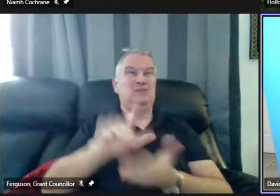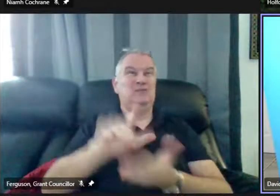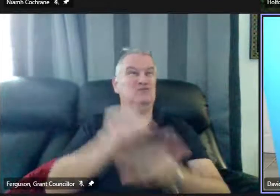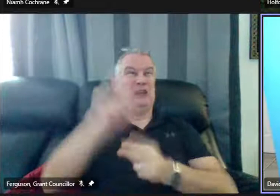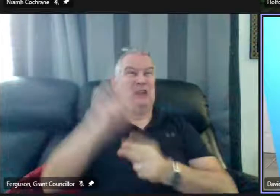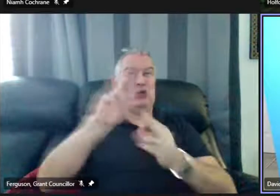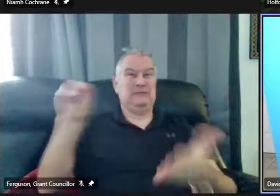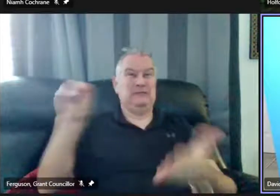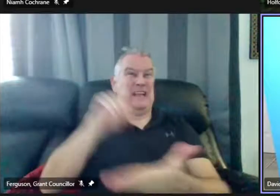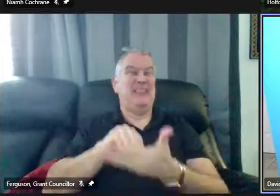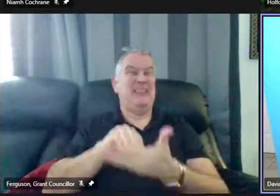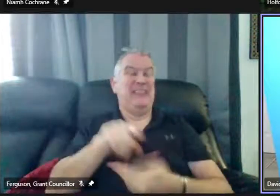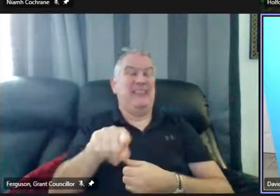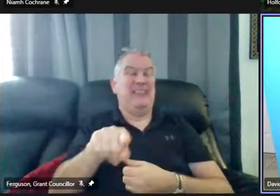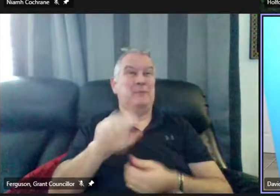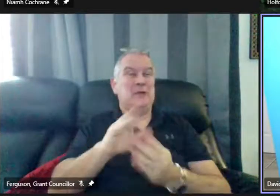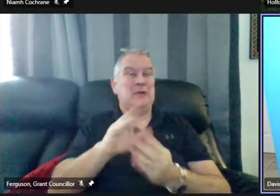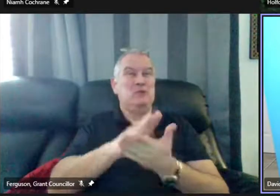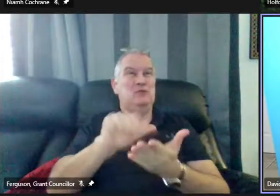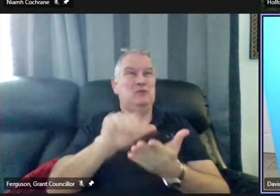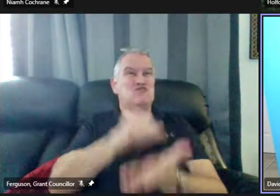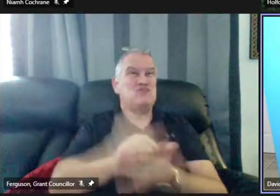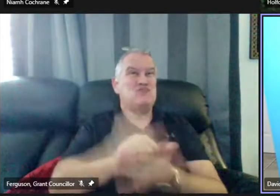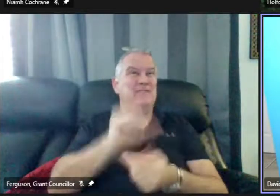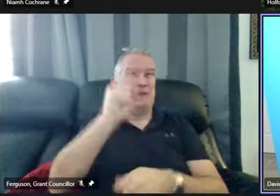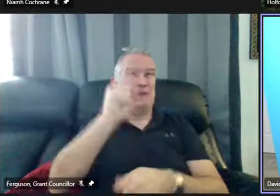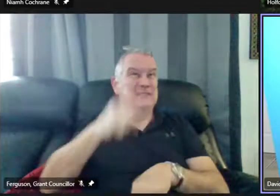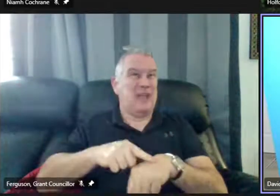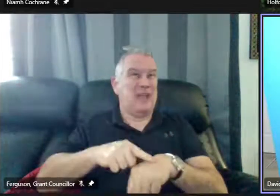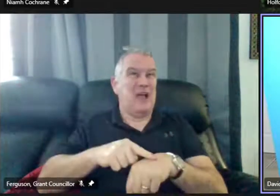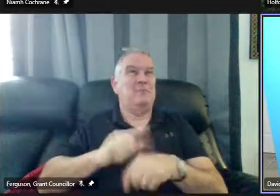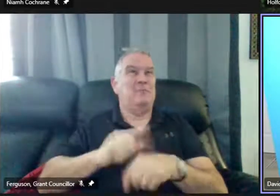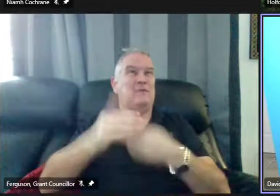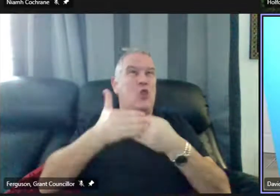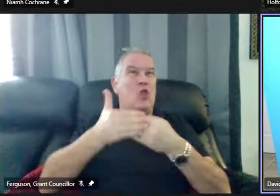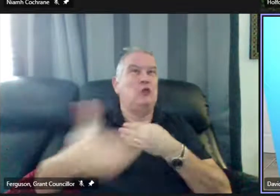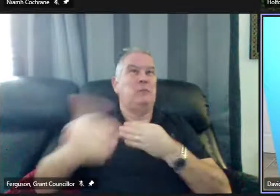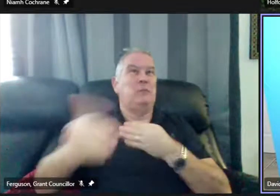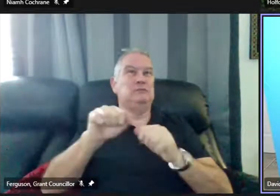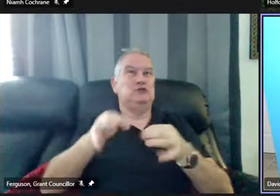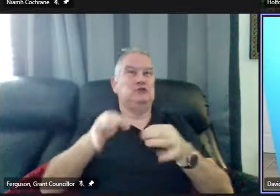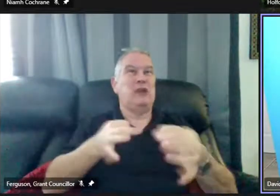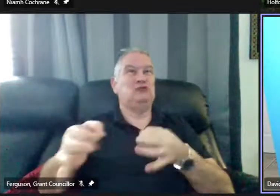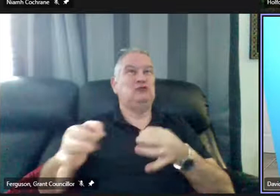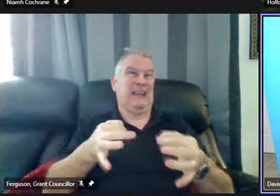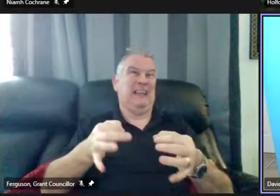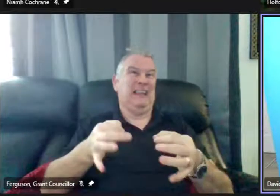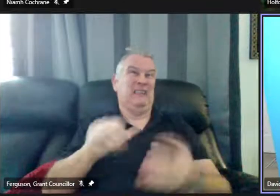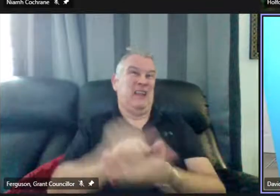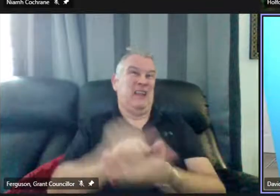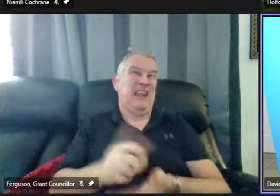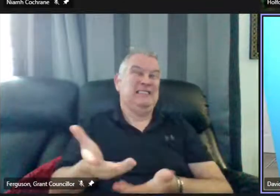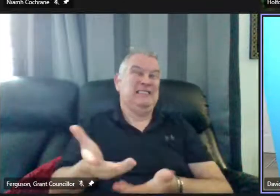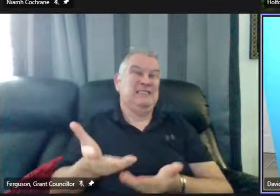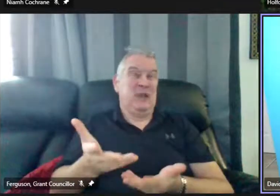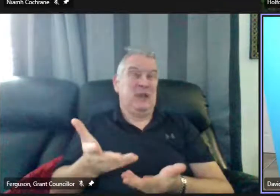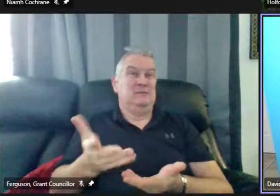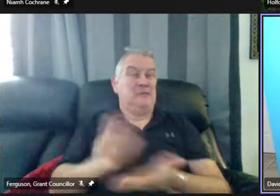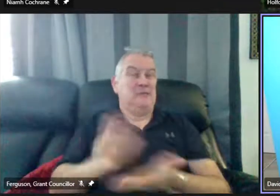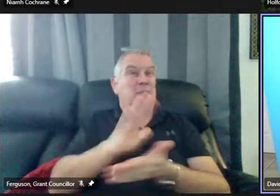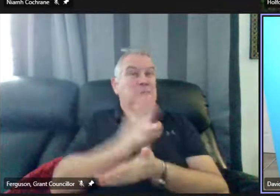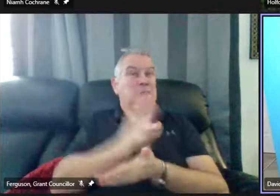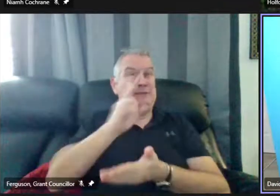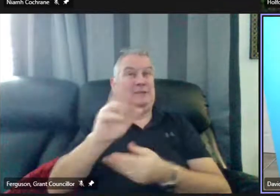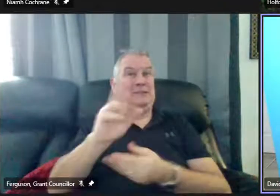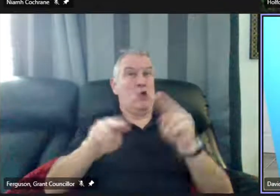way of going through this procedure. So I think you're absolutely right. Being involved from the outset is going to make a big difference. Hopefully this will have a